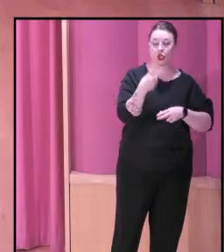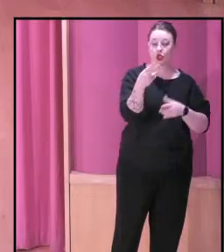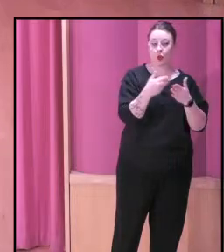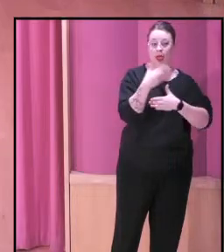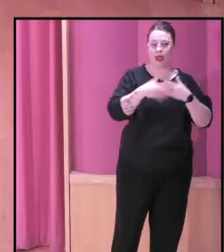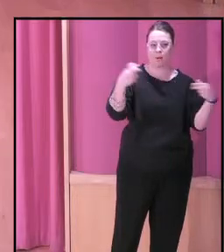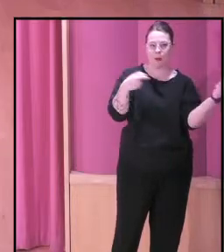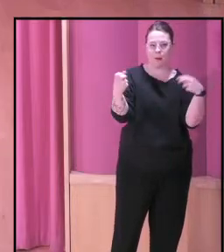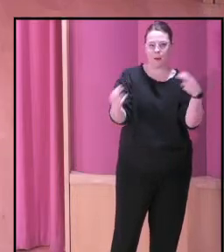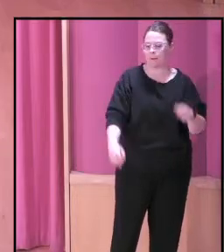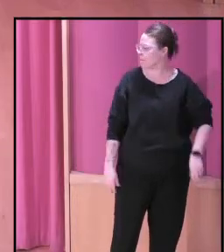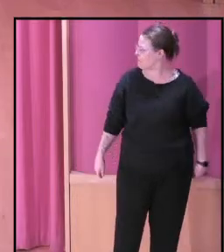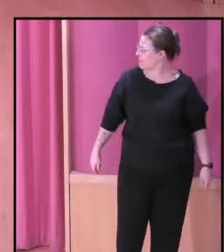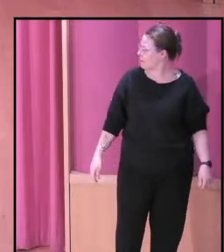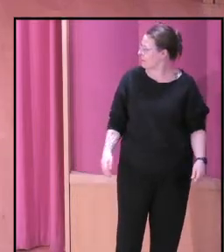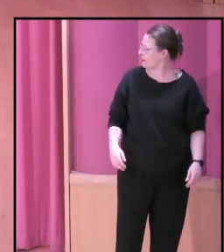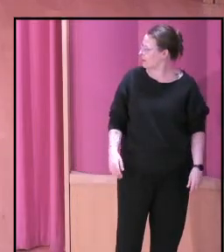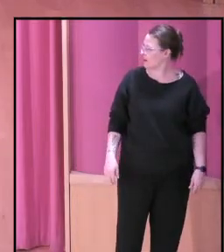throwdown.